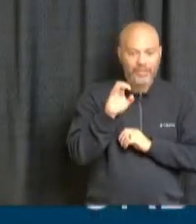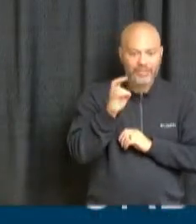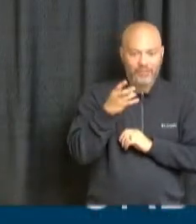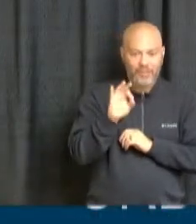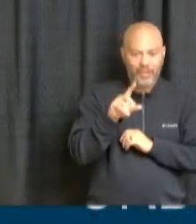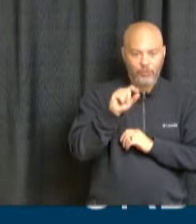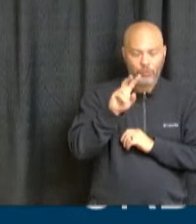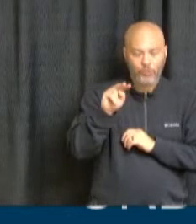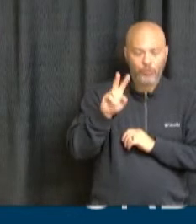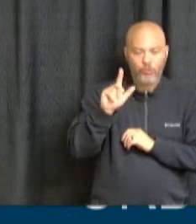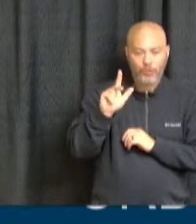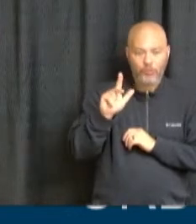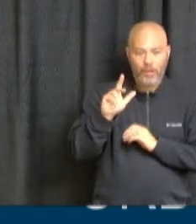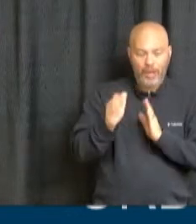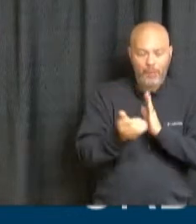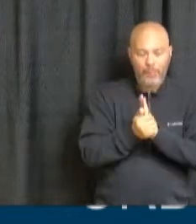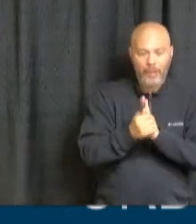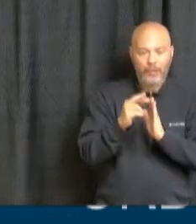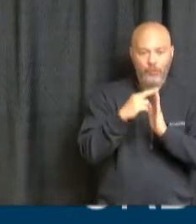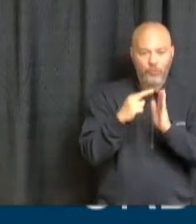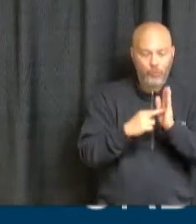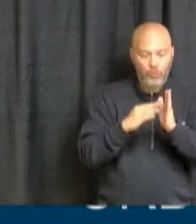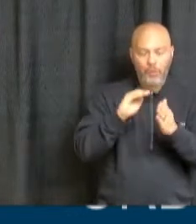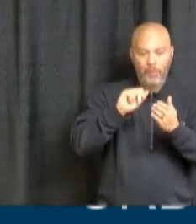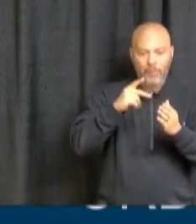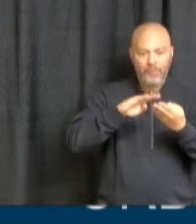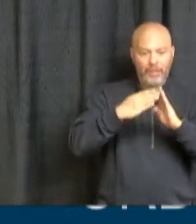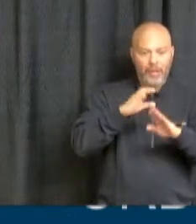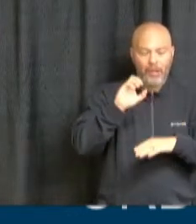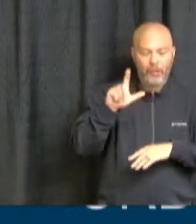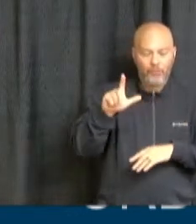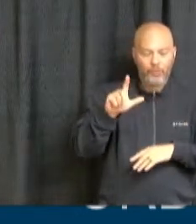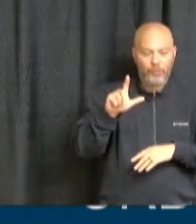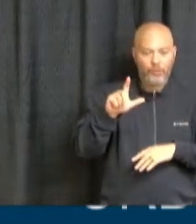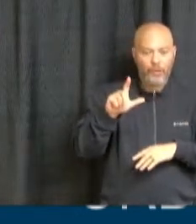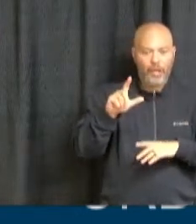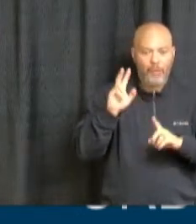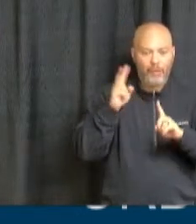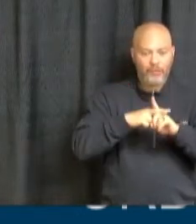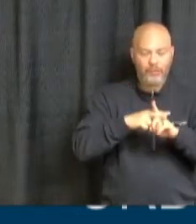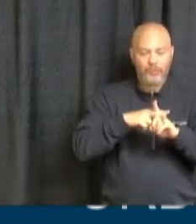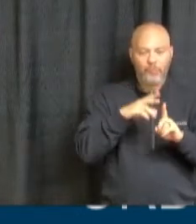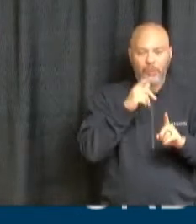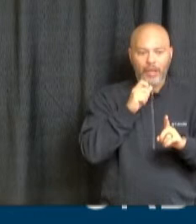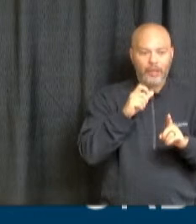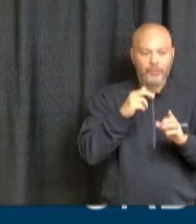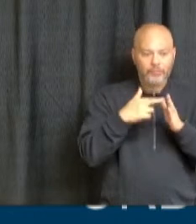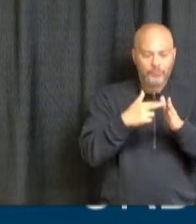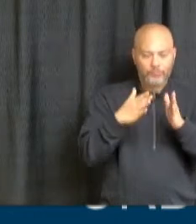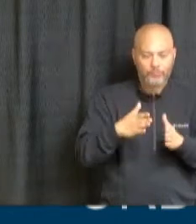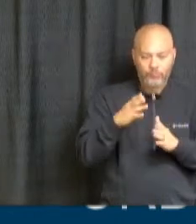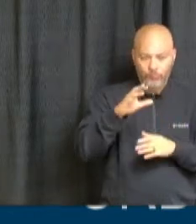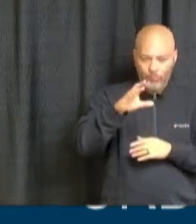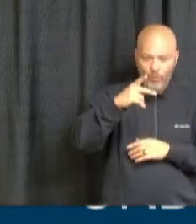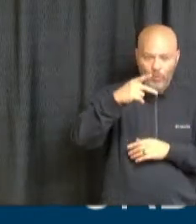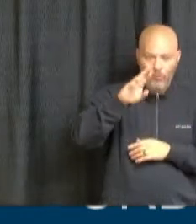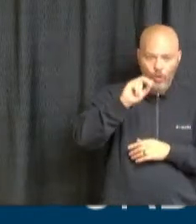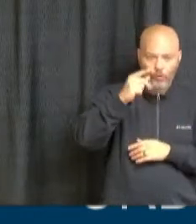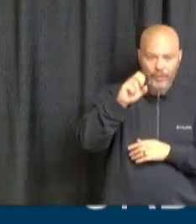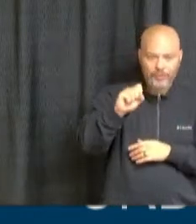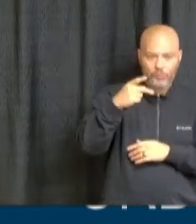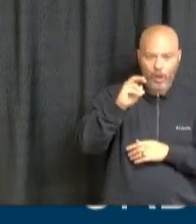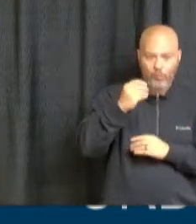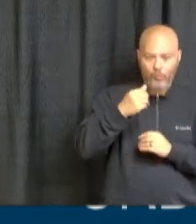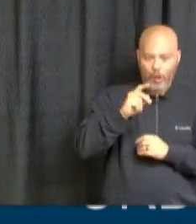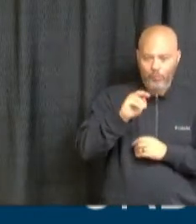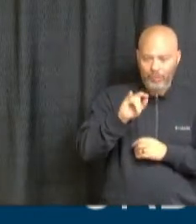79, 2022-23, amending the zoning ordinance and map of the city of Clarksville, application of Progress Properties. Anyone in the audience wish to